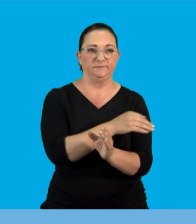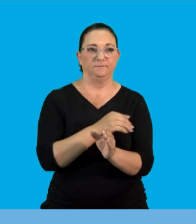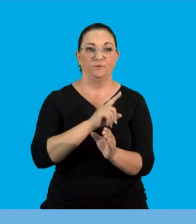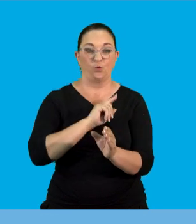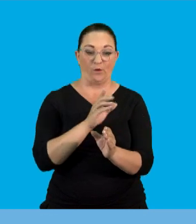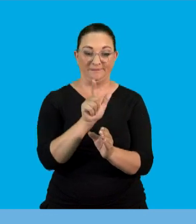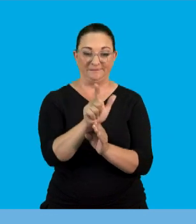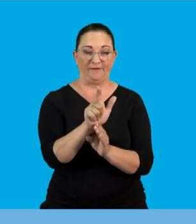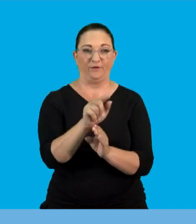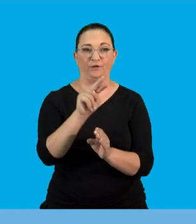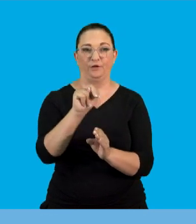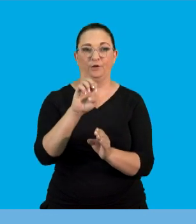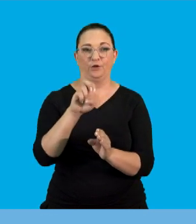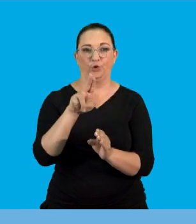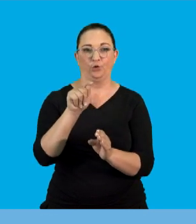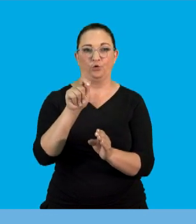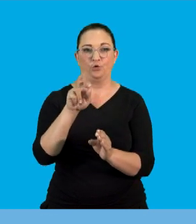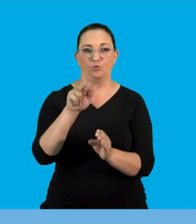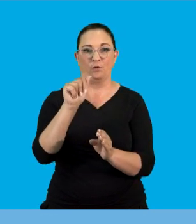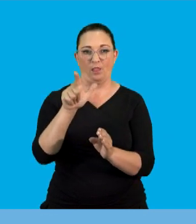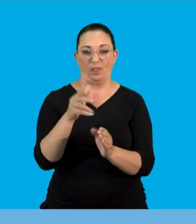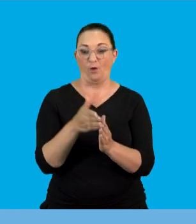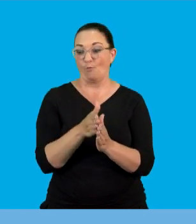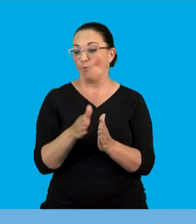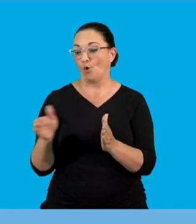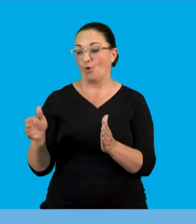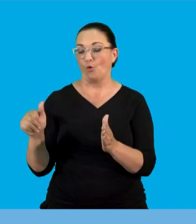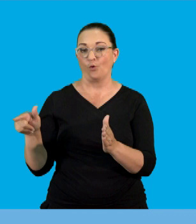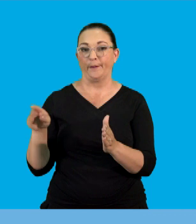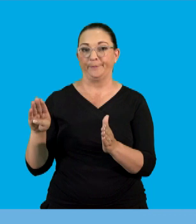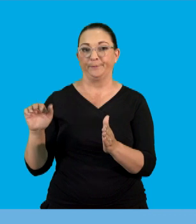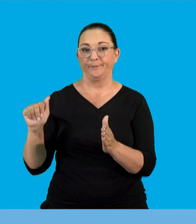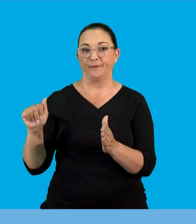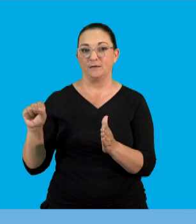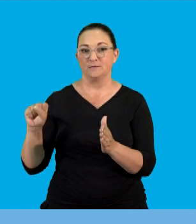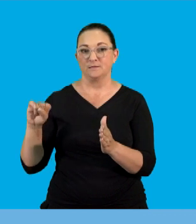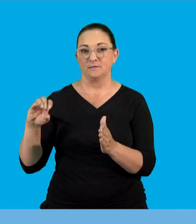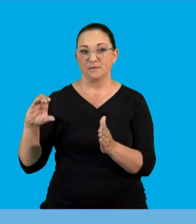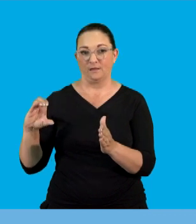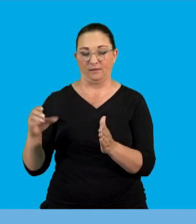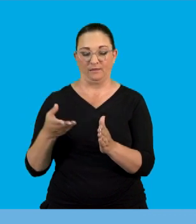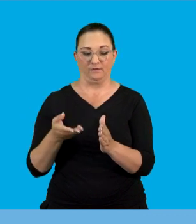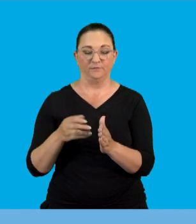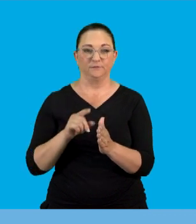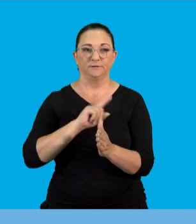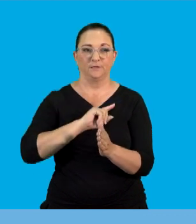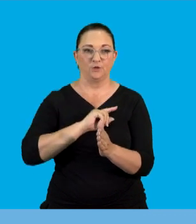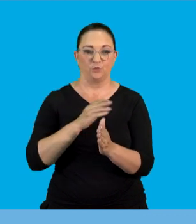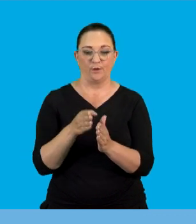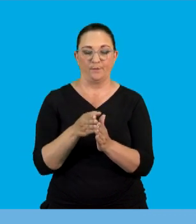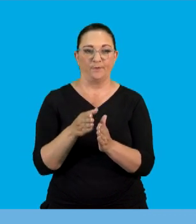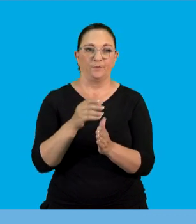if it's 7, it means it is neutral. And then if it's greater than 7, it means it is basic. So it's a